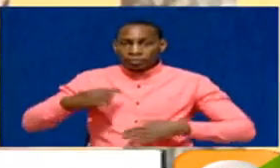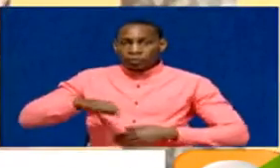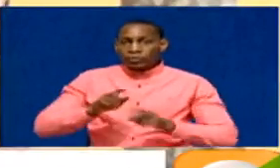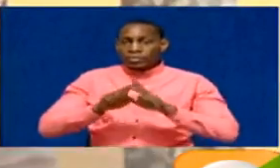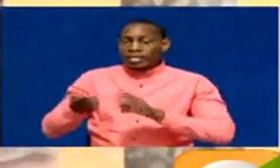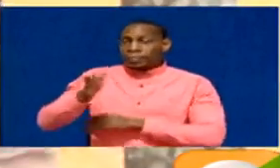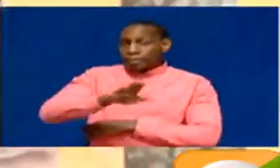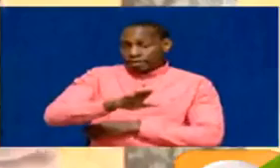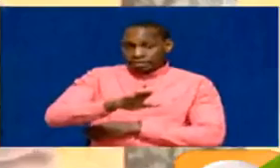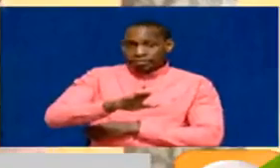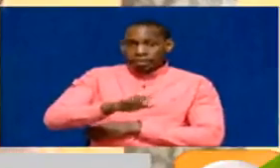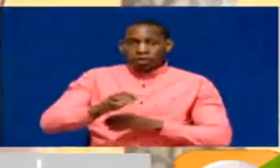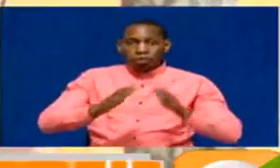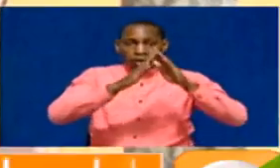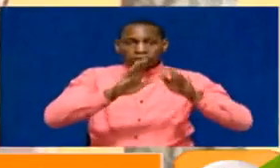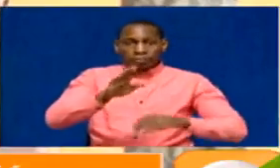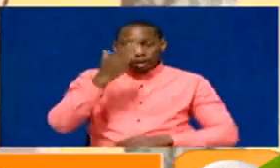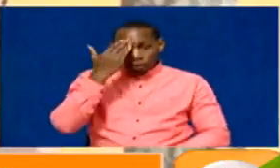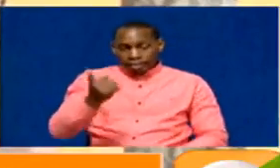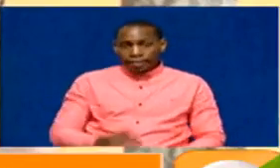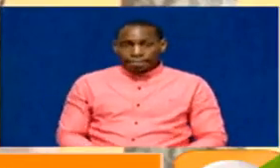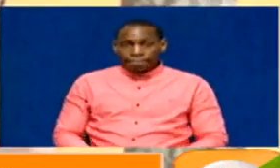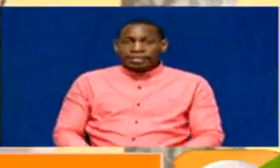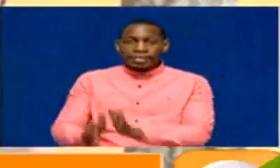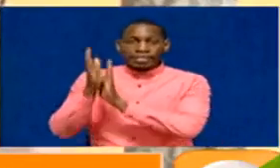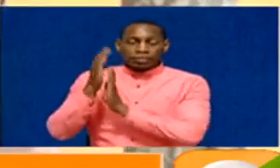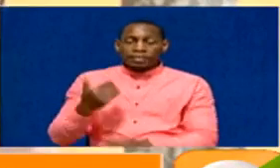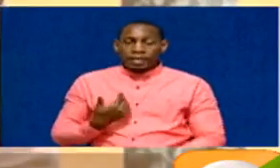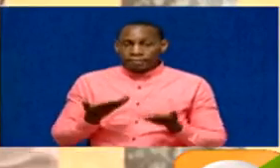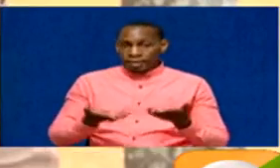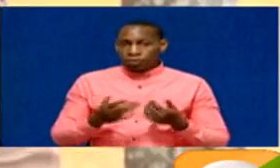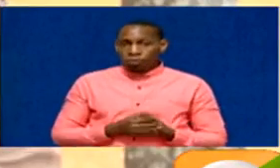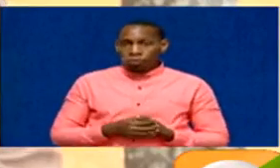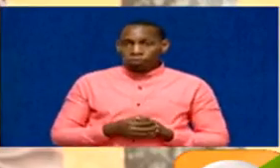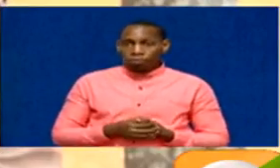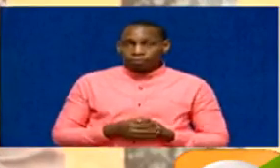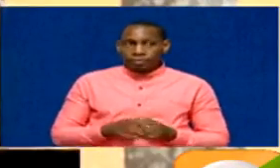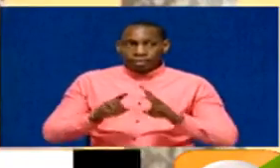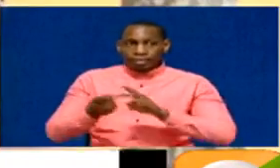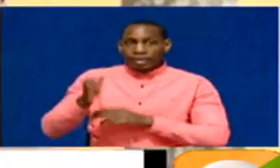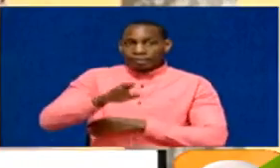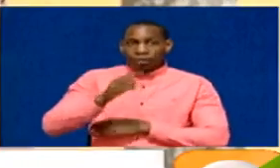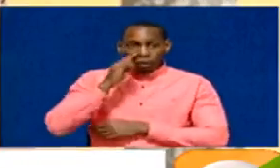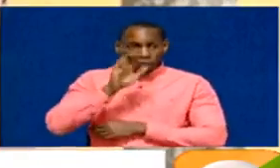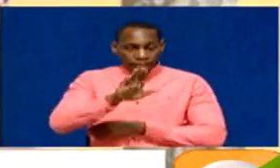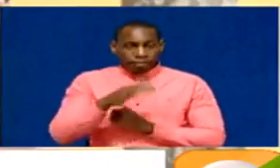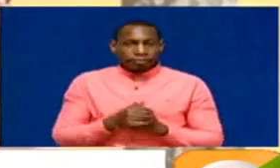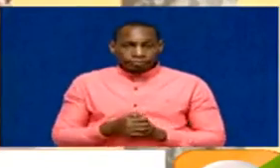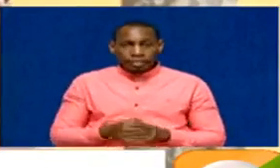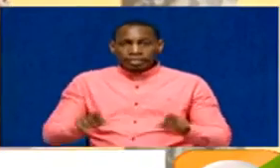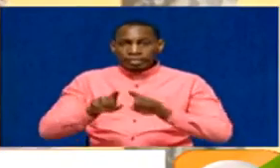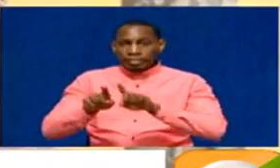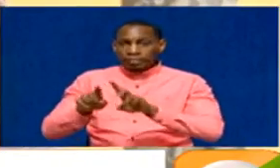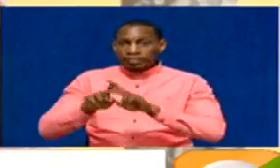waanze kurudi kwa manyumba zao kwa sababu usalama huko sasa. Waanze kurudi kwa manyumba zao